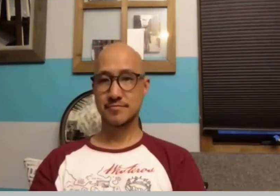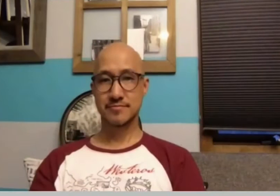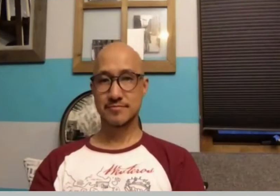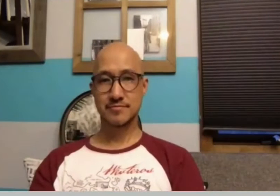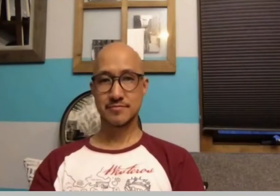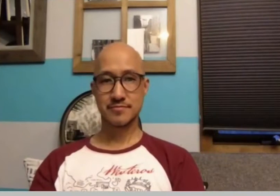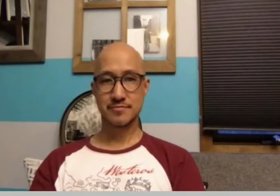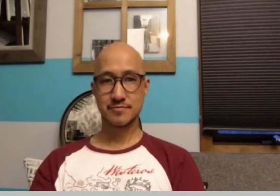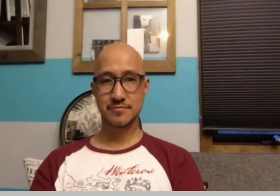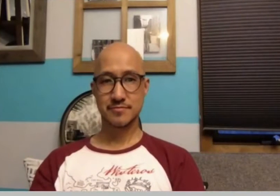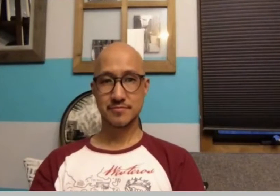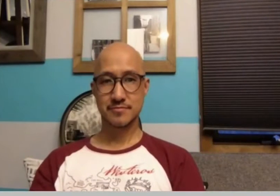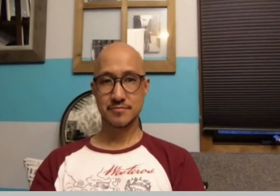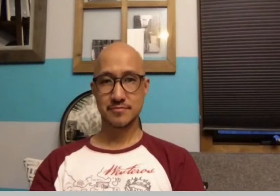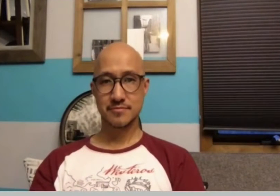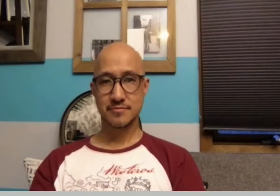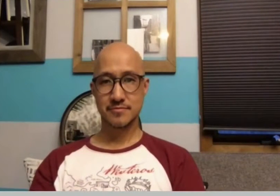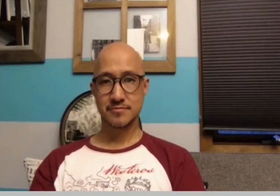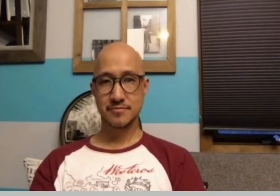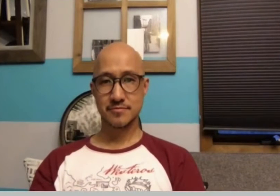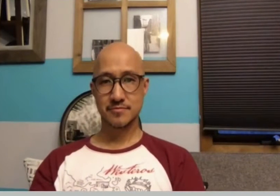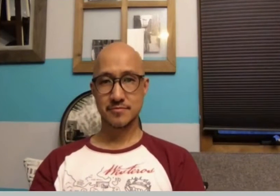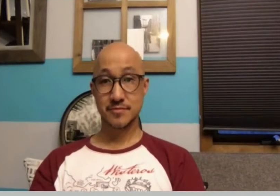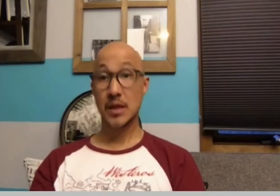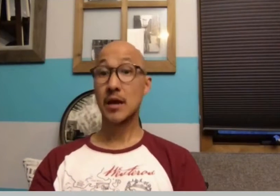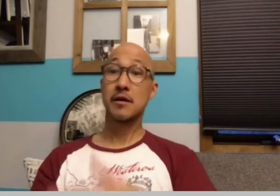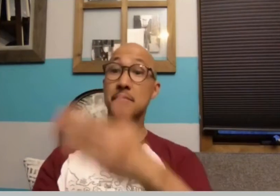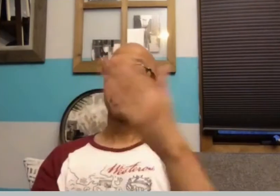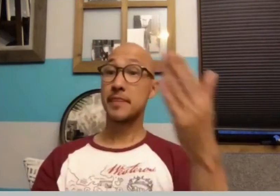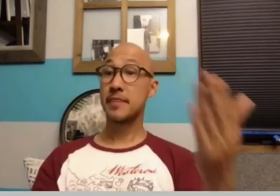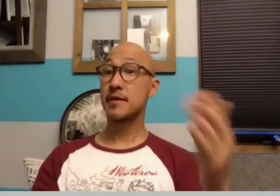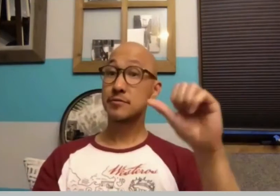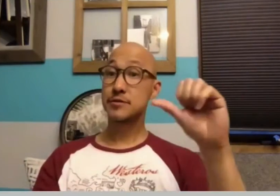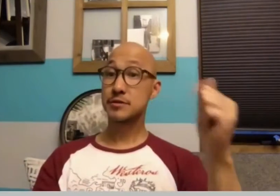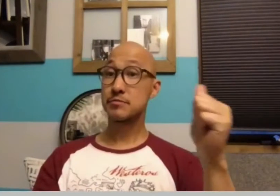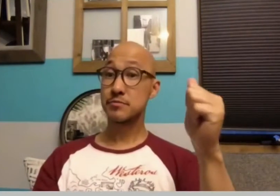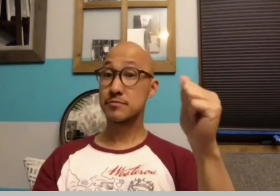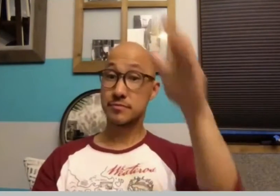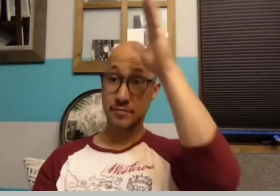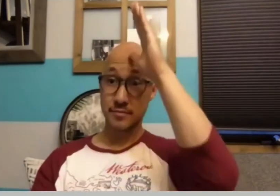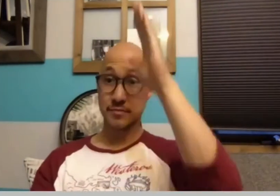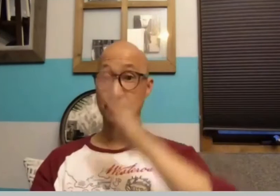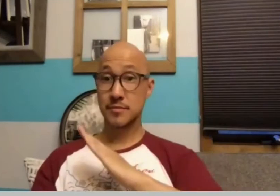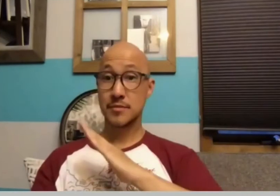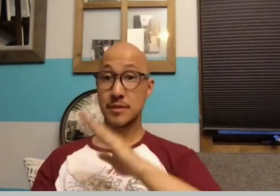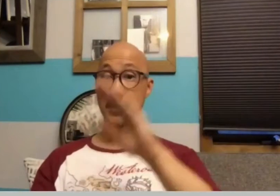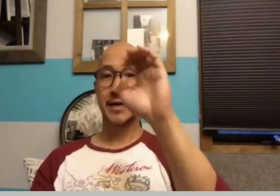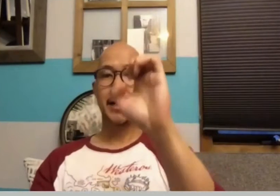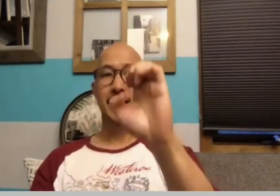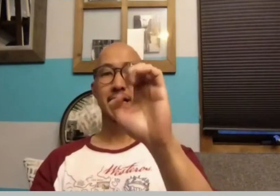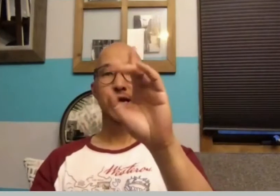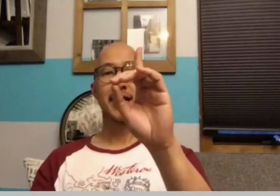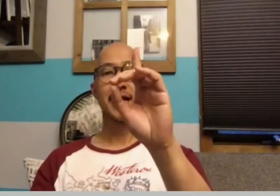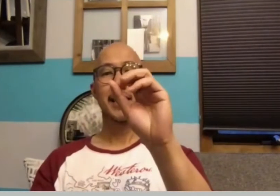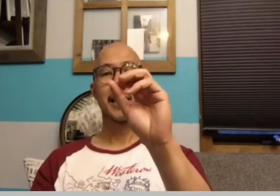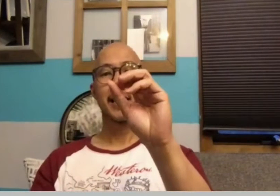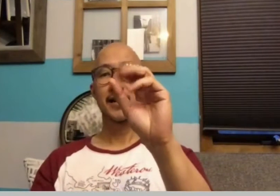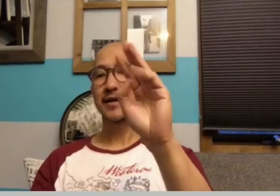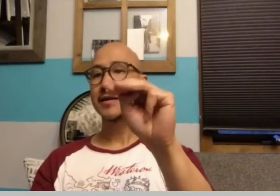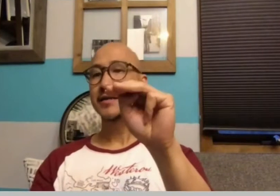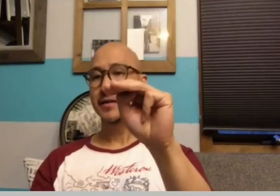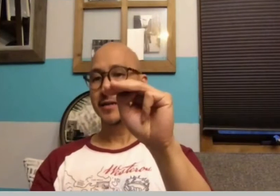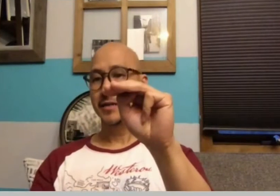invading army was coming and taking them over and hurting them. And that happened actually twice in history. So it happens by the Philistines and the Arabs